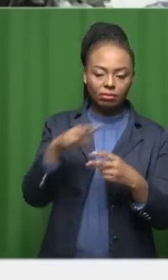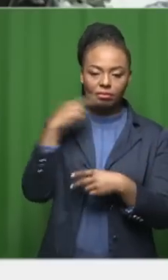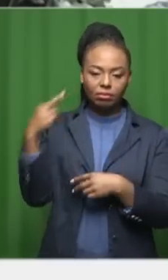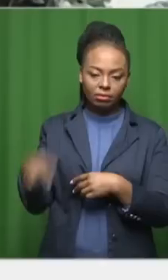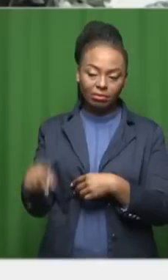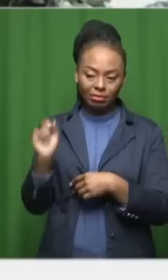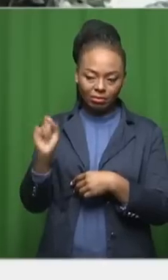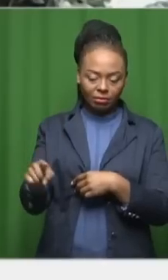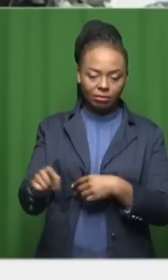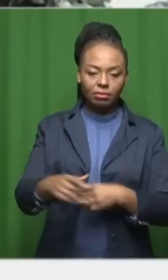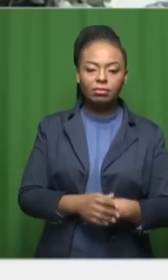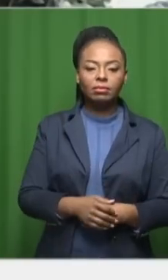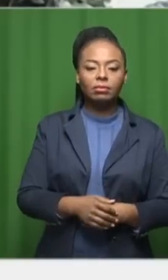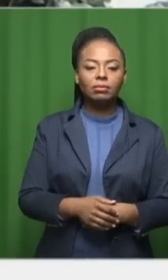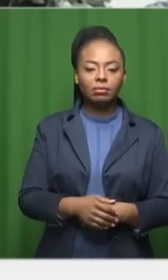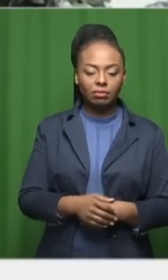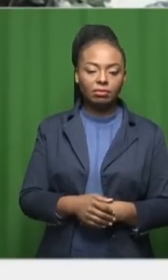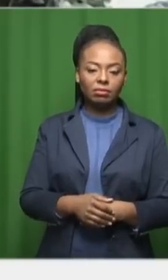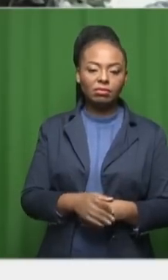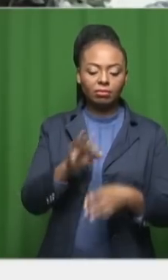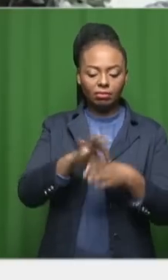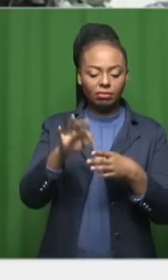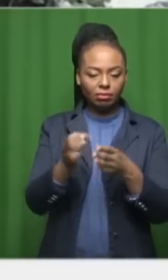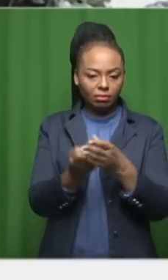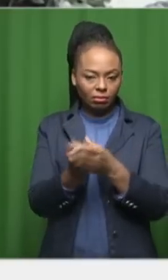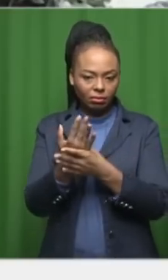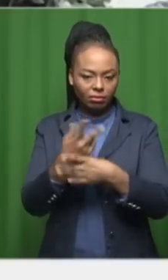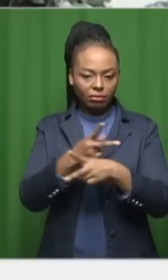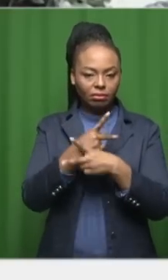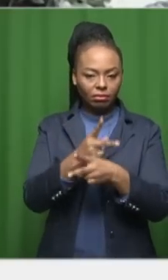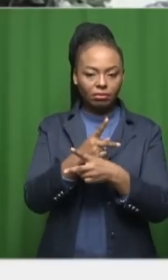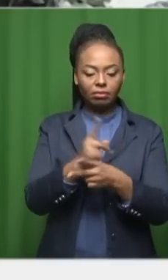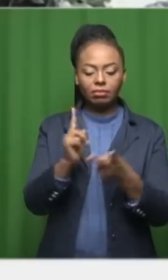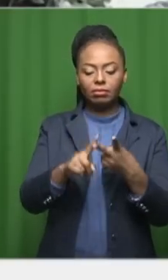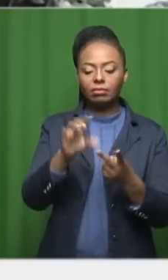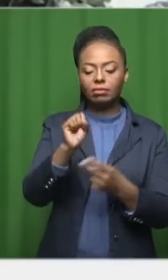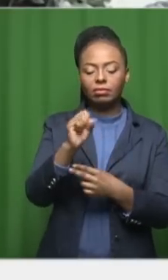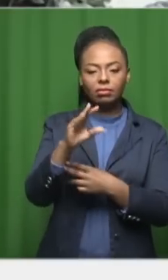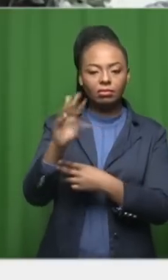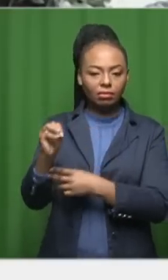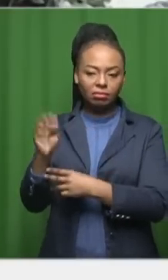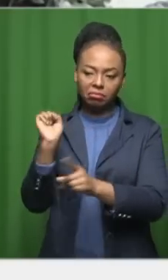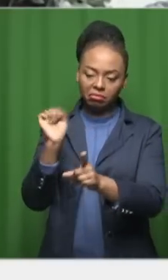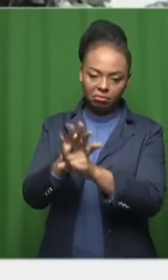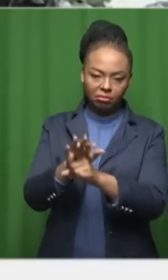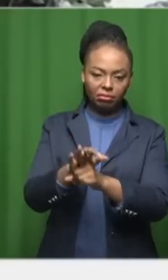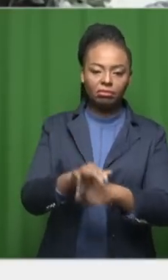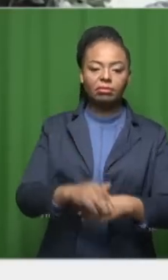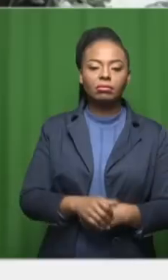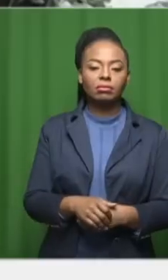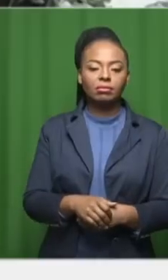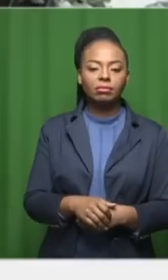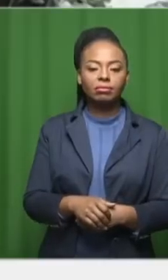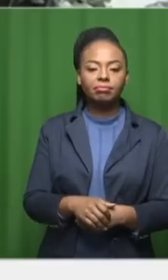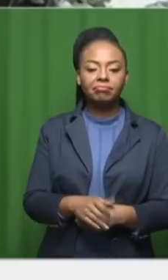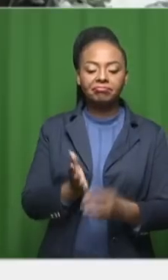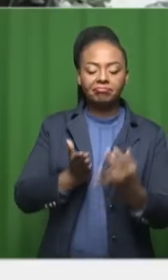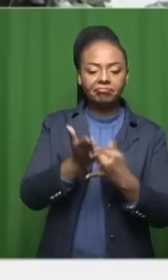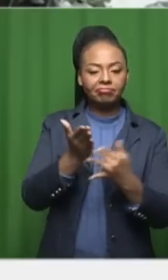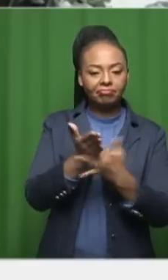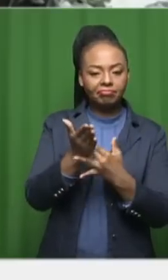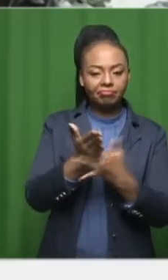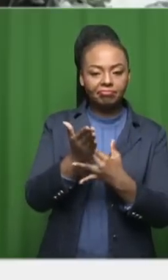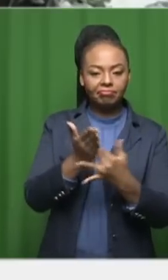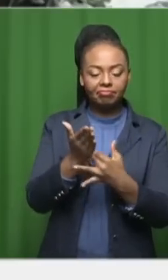key grain production areas, supply chain disruptions, problems with getting access